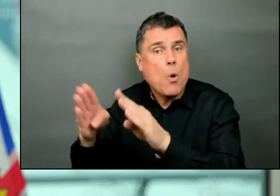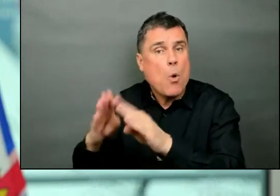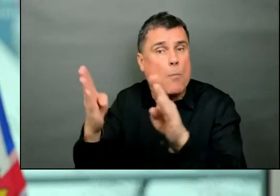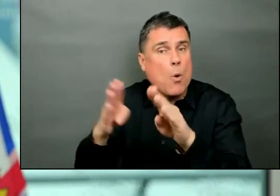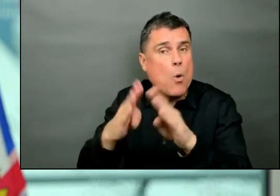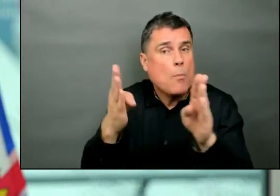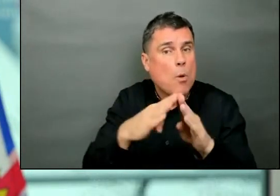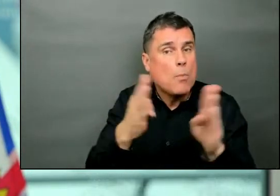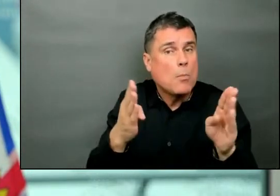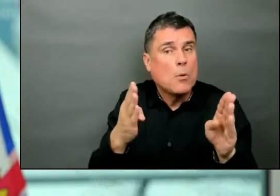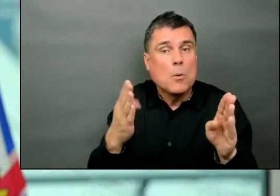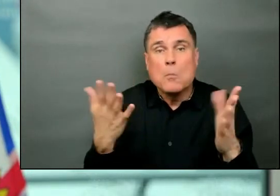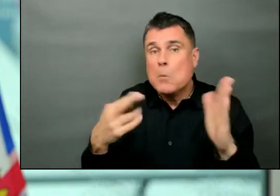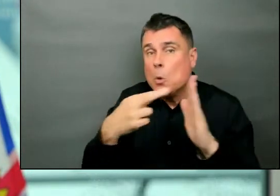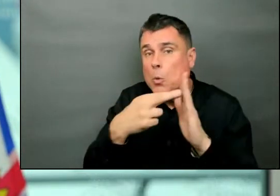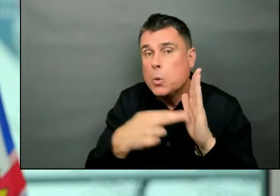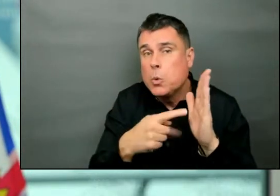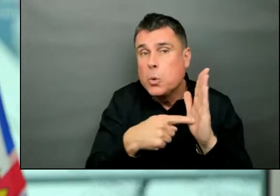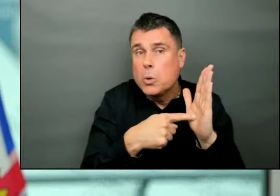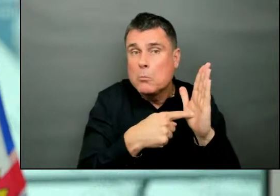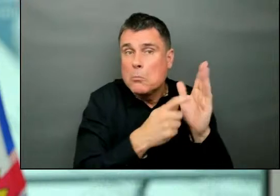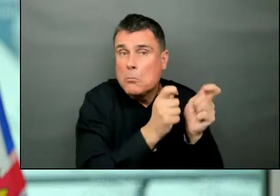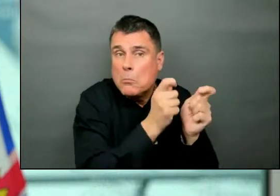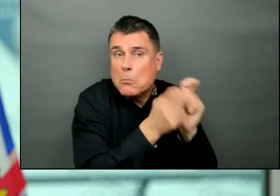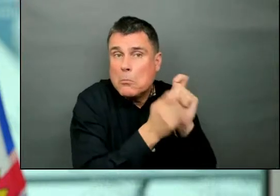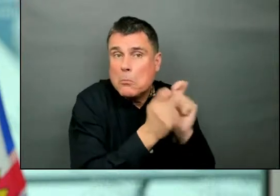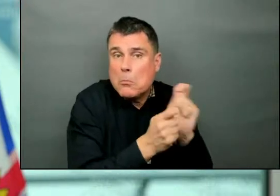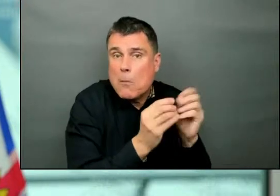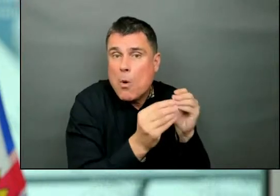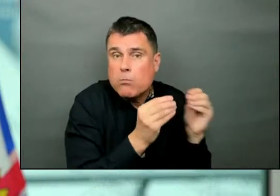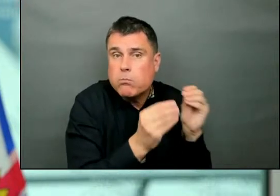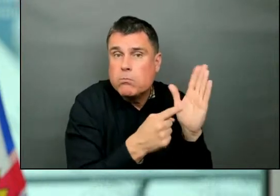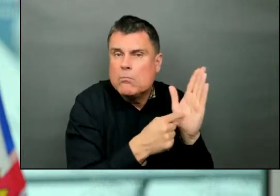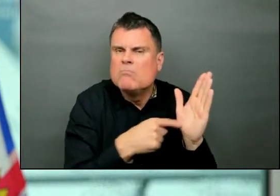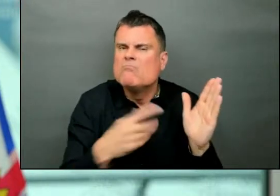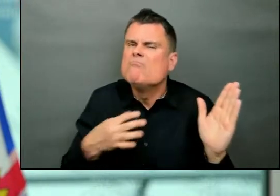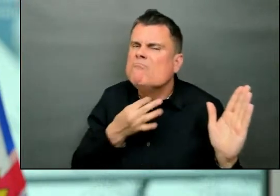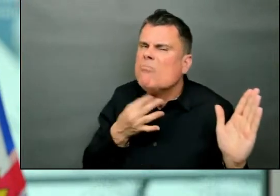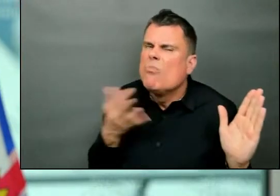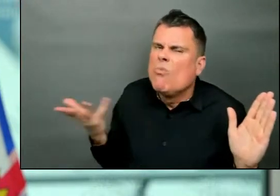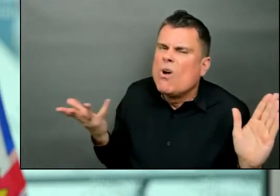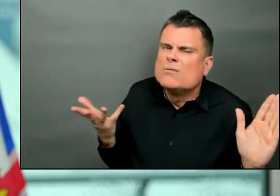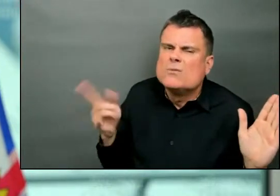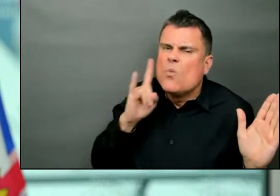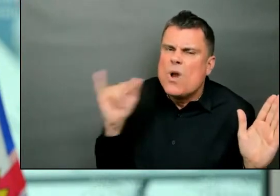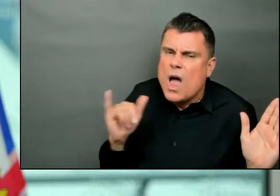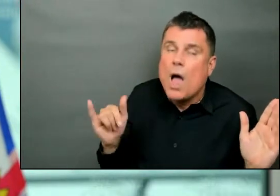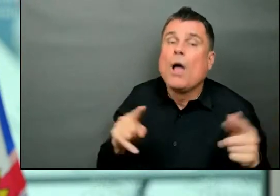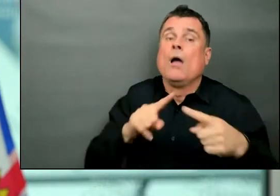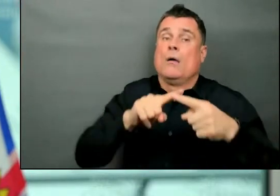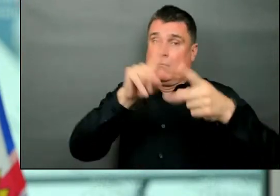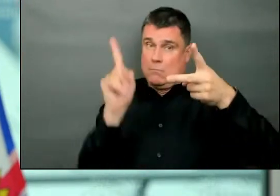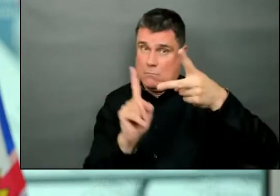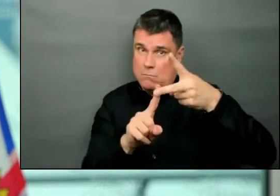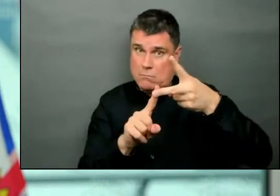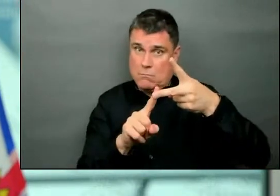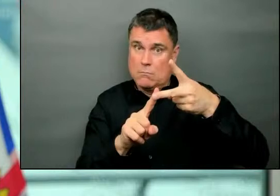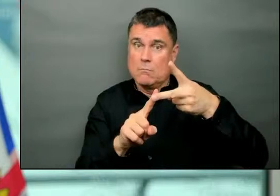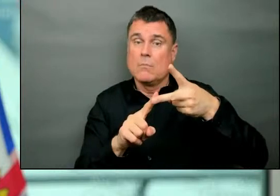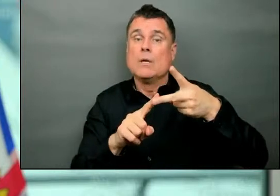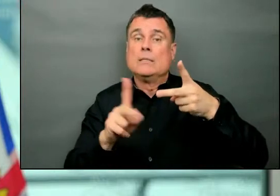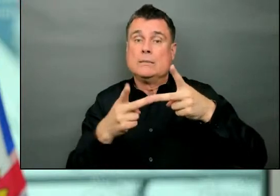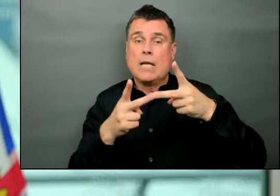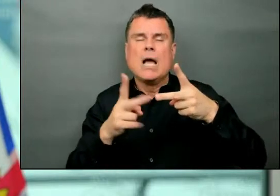before that would occur? And number two, an epidemiologist on Twitter today, or last night rather,